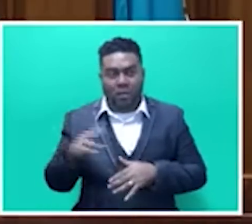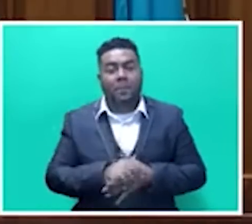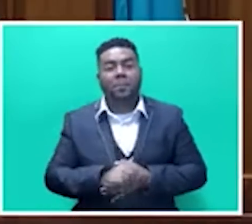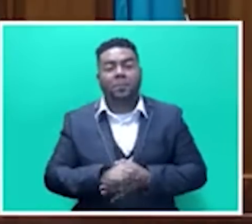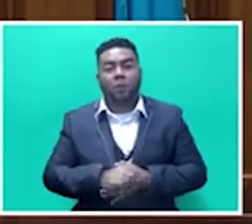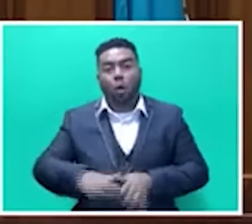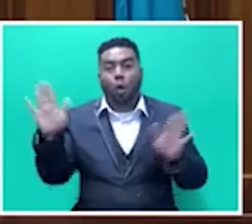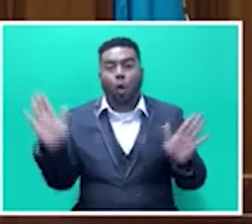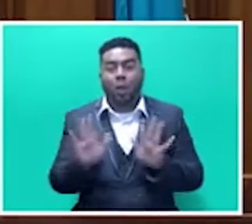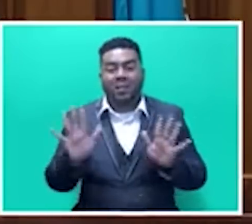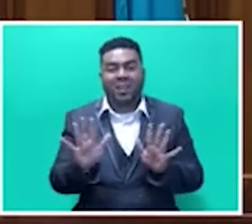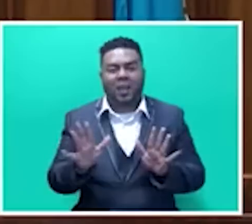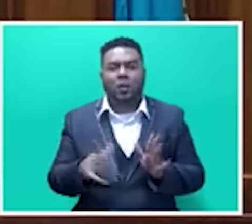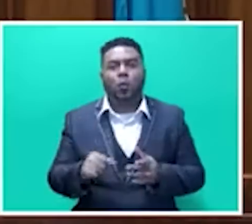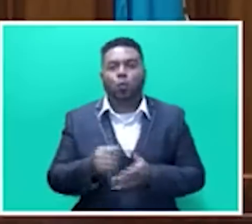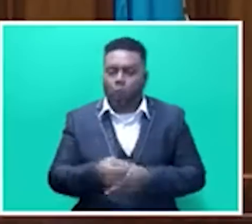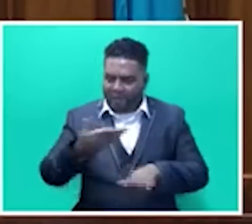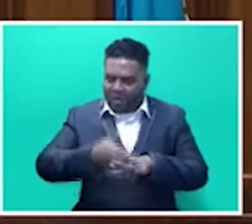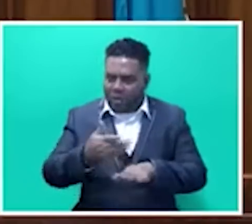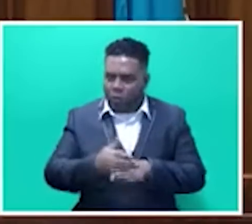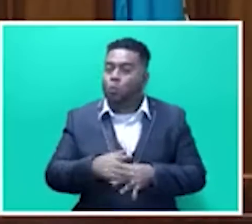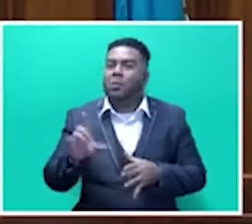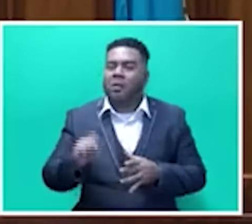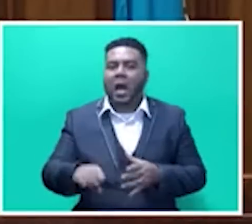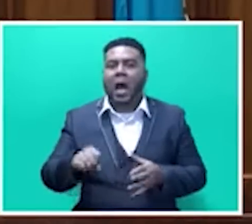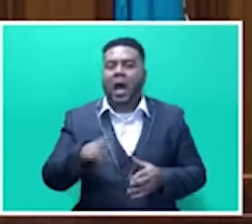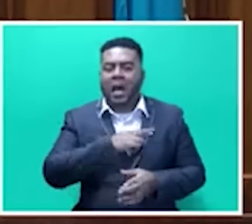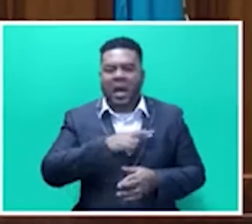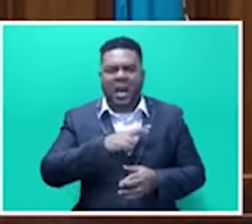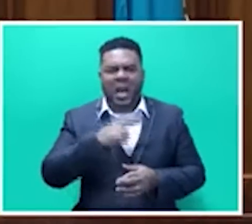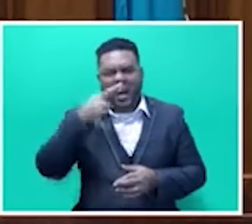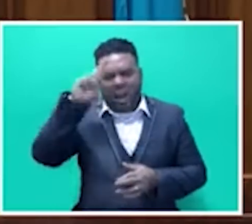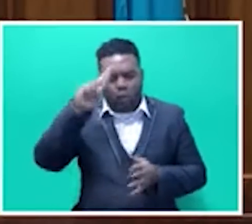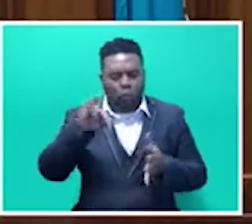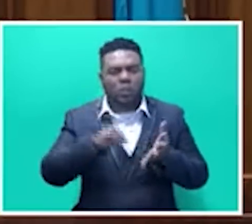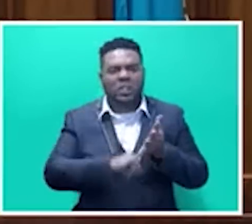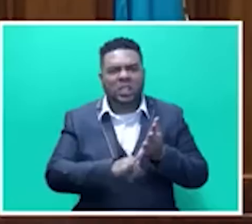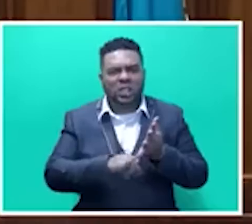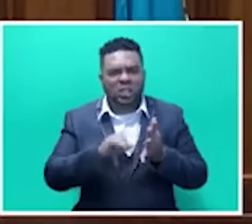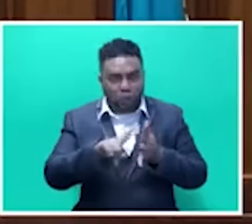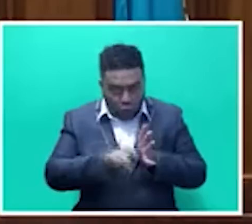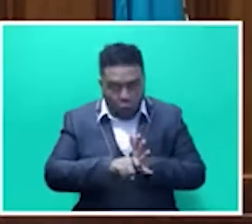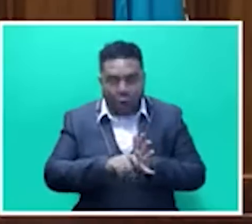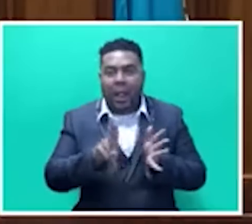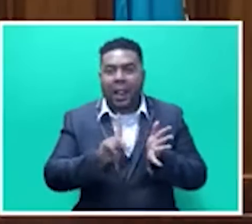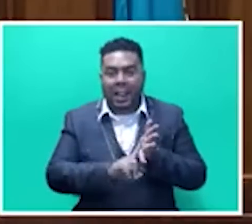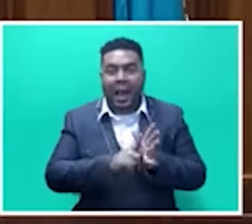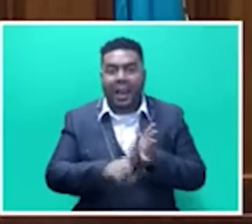Ratu Wiliame will be gazetted. In moving forward, our